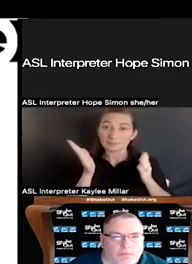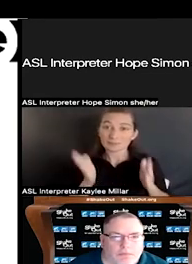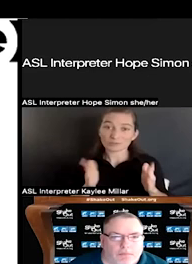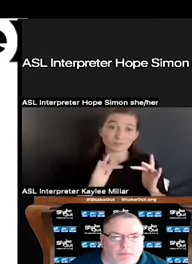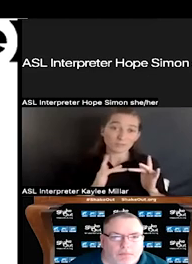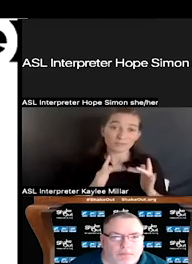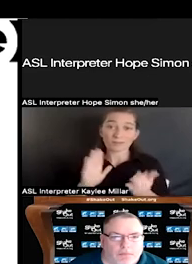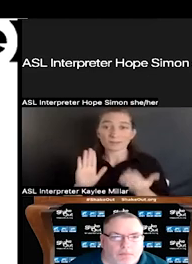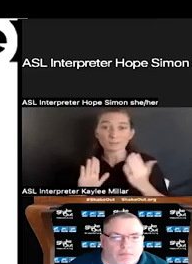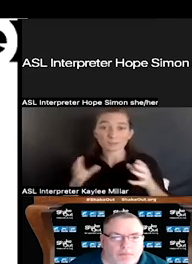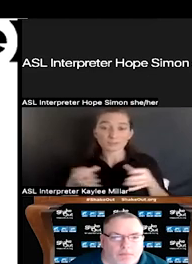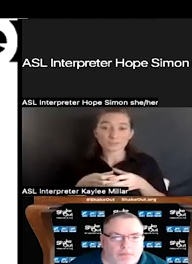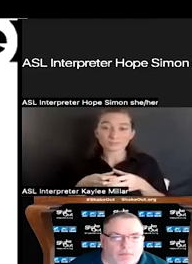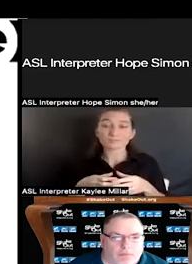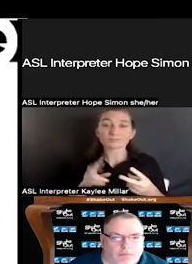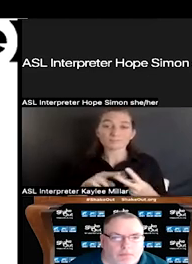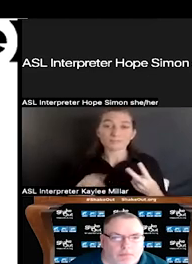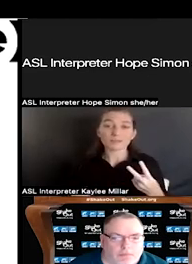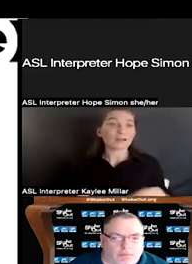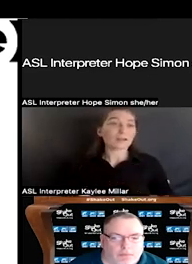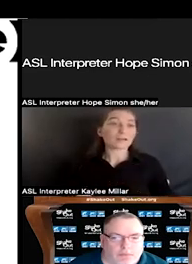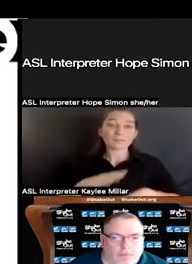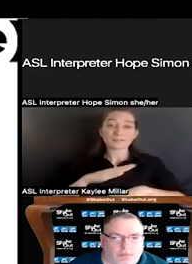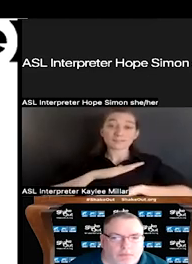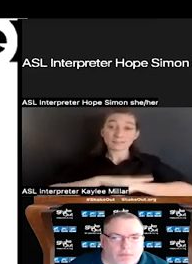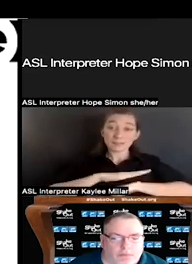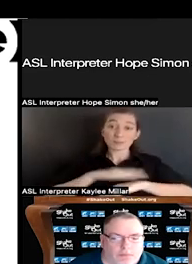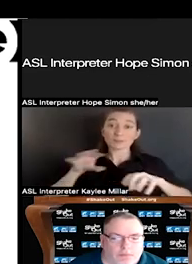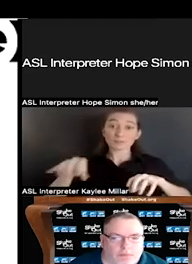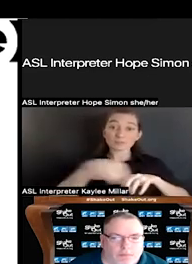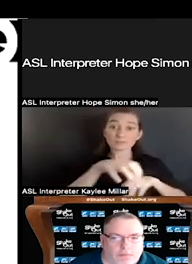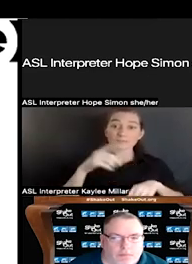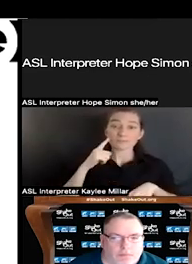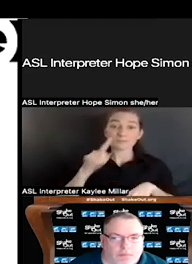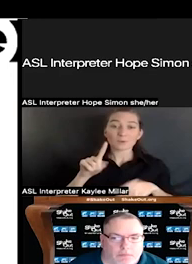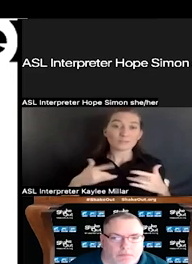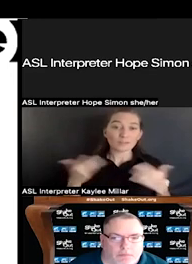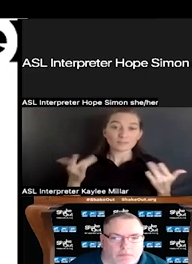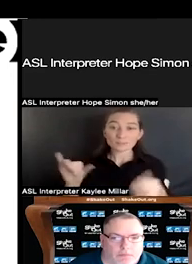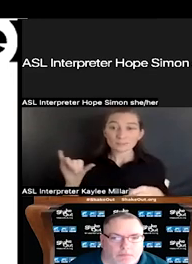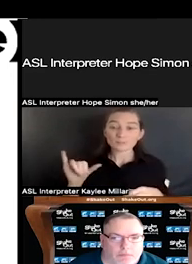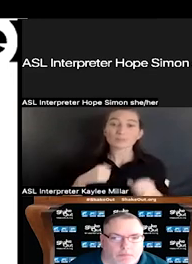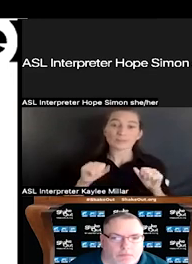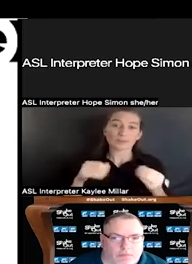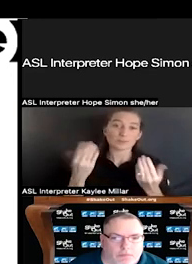and tables at preparedness fairs or events. If you go to